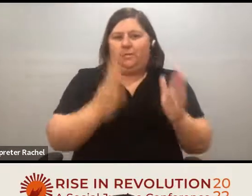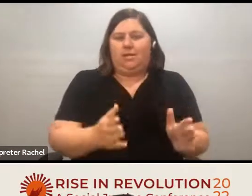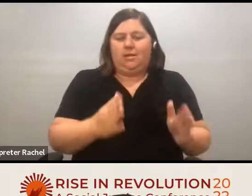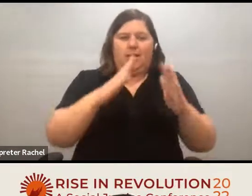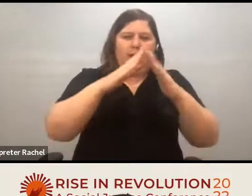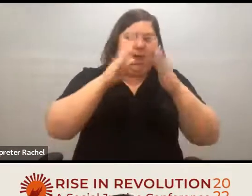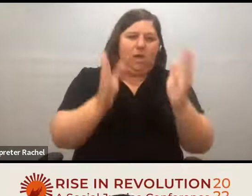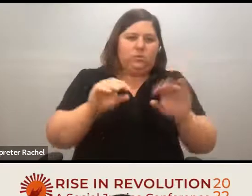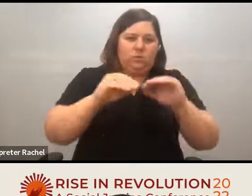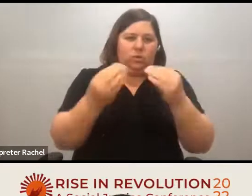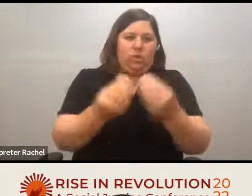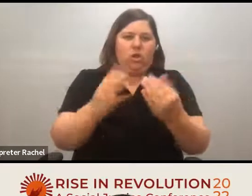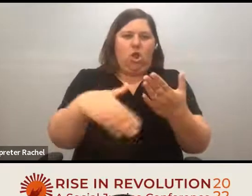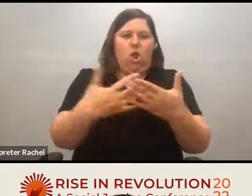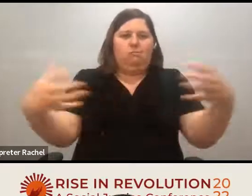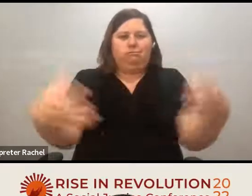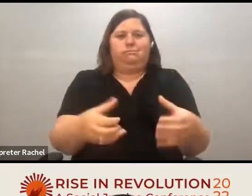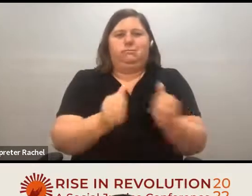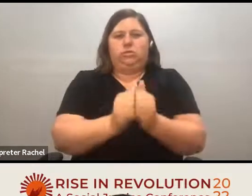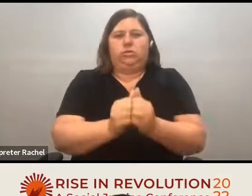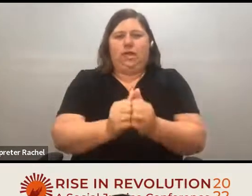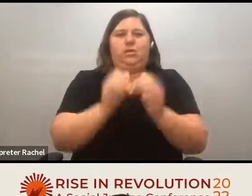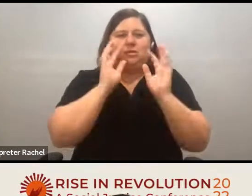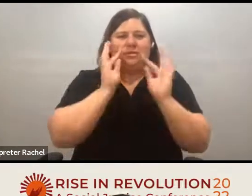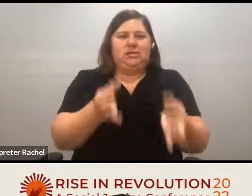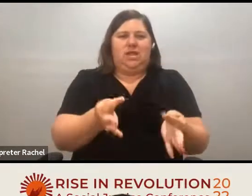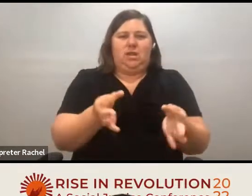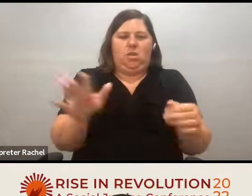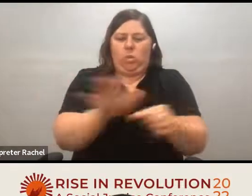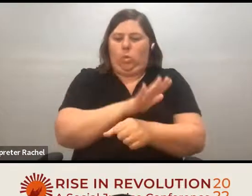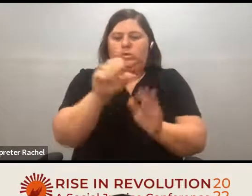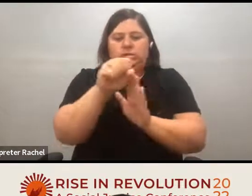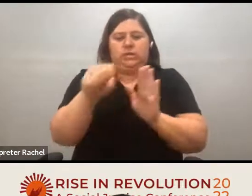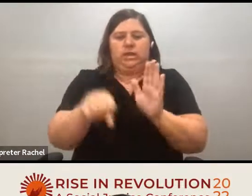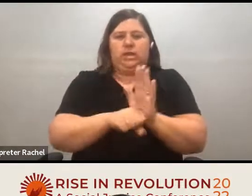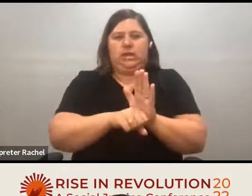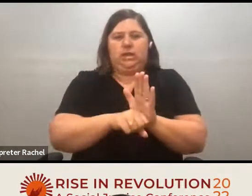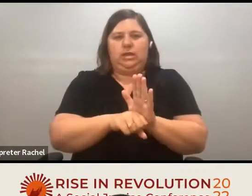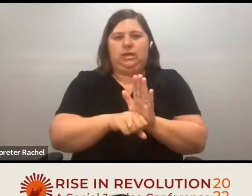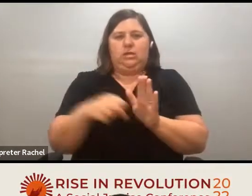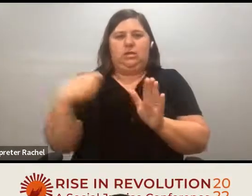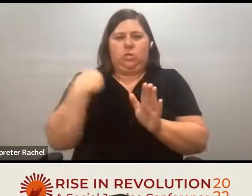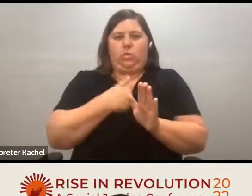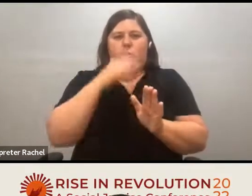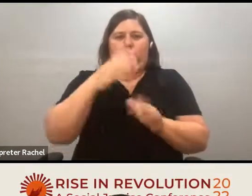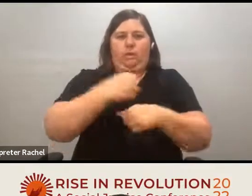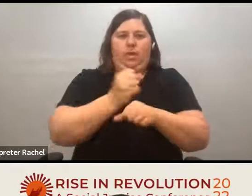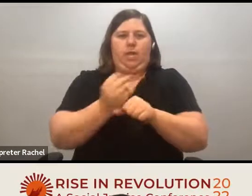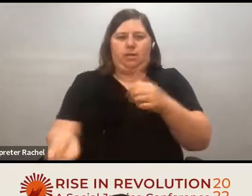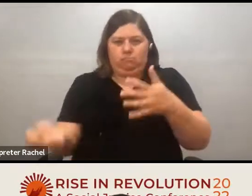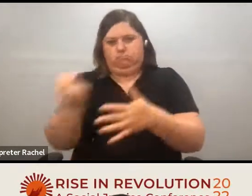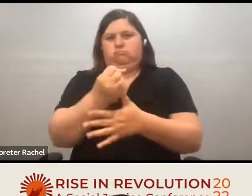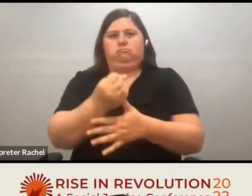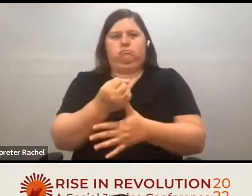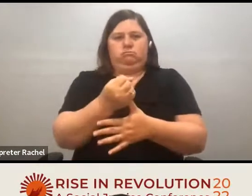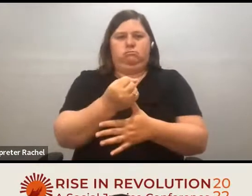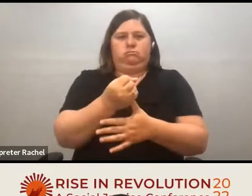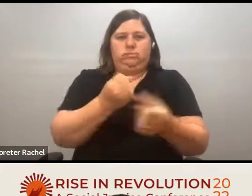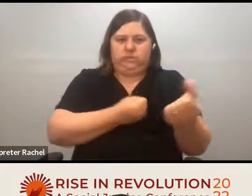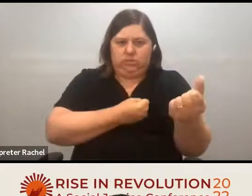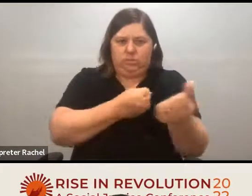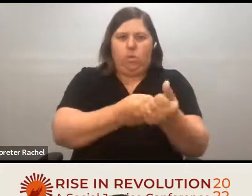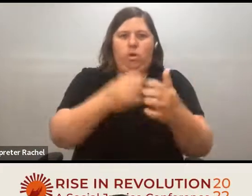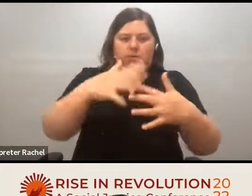housing orgs, they all got together and they decided through the whole state, we're going to make our priority supporting Indigenous